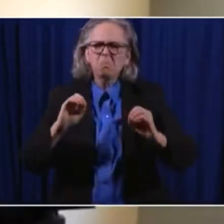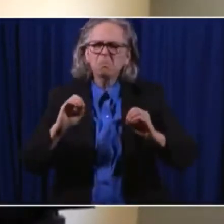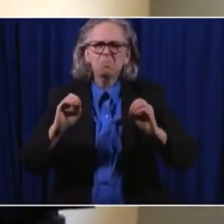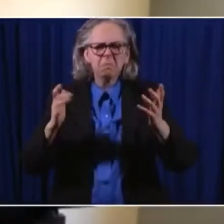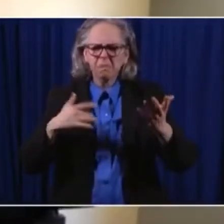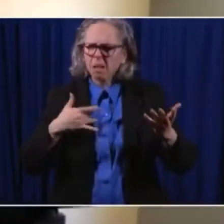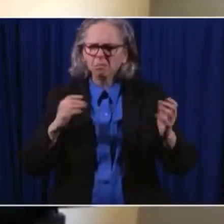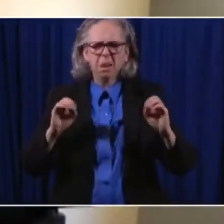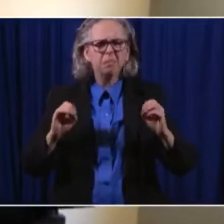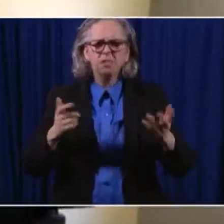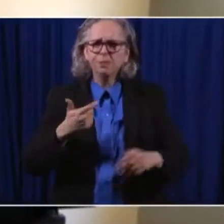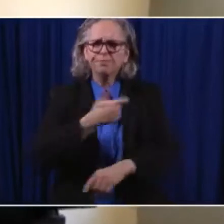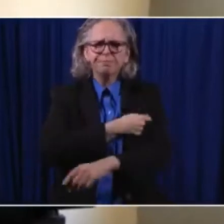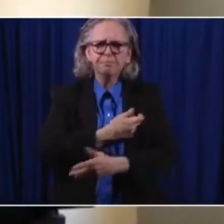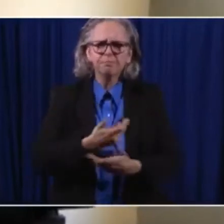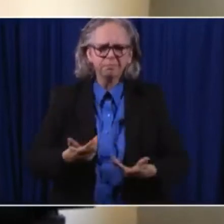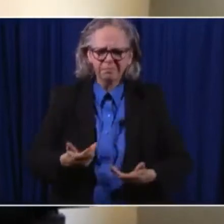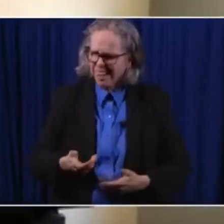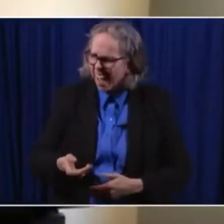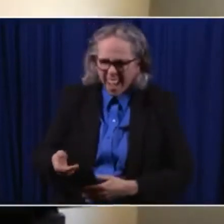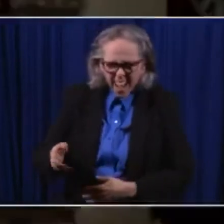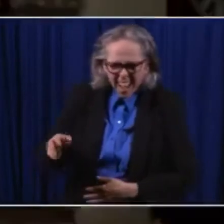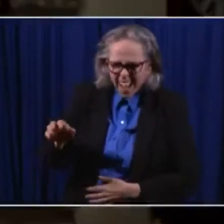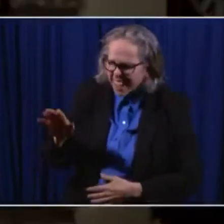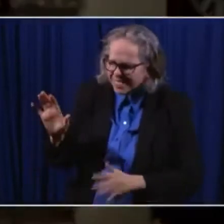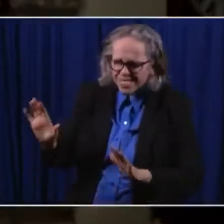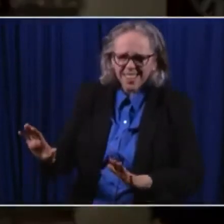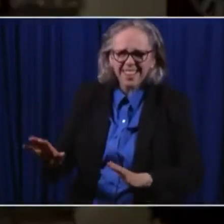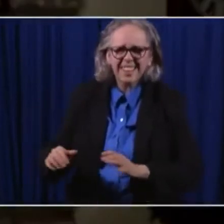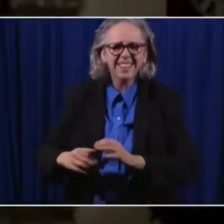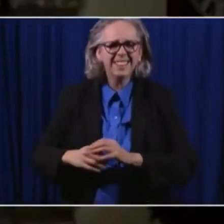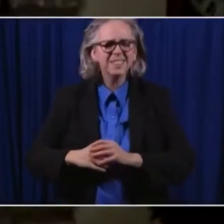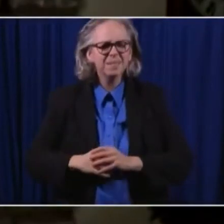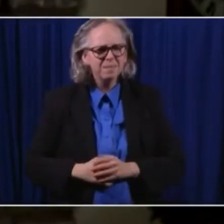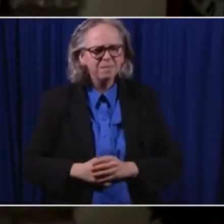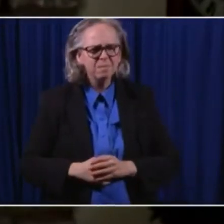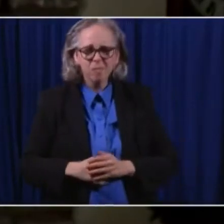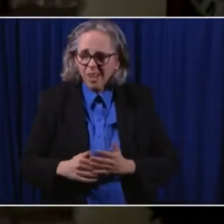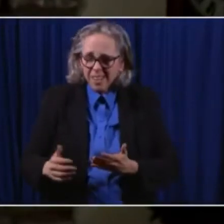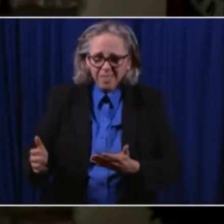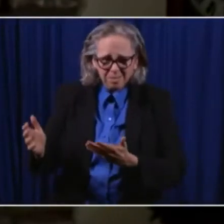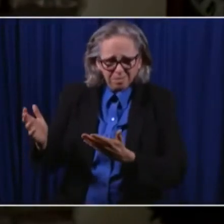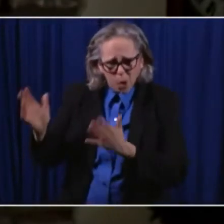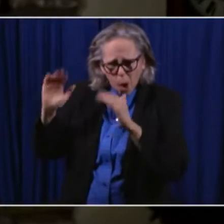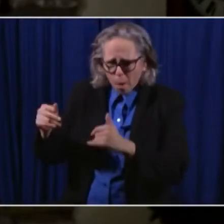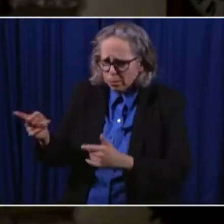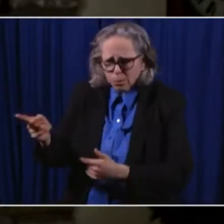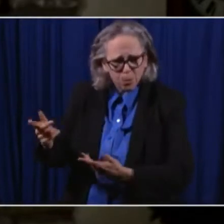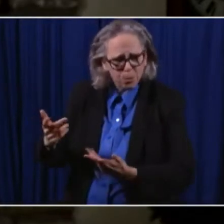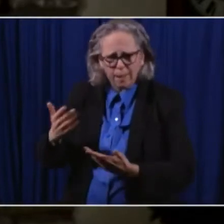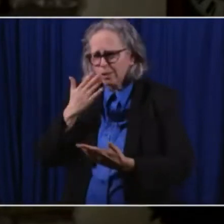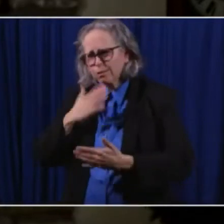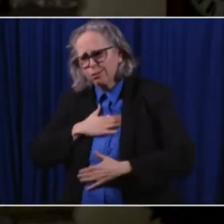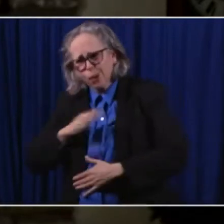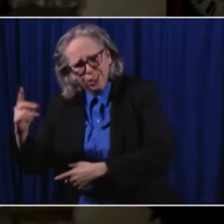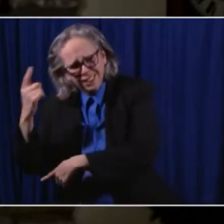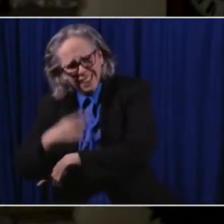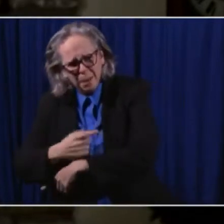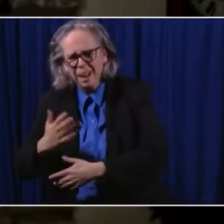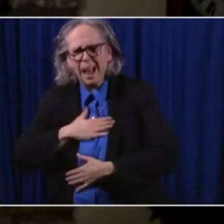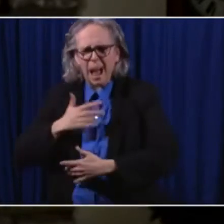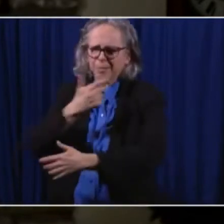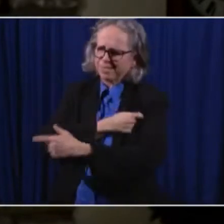That's great. Good. Well, we wish you a good day, and we're happy this day has come, that we're getting started,